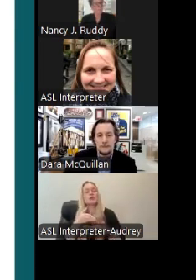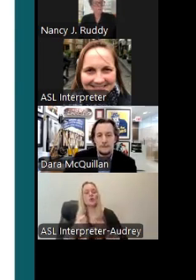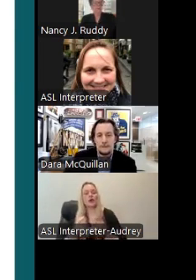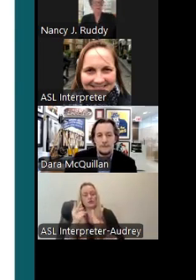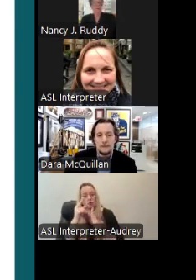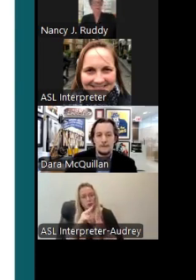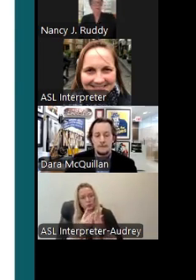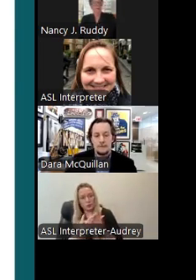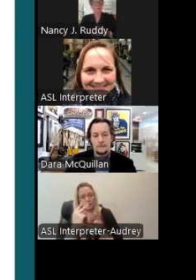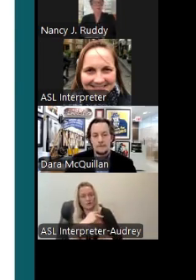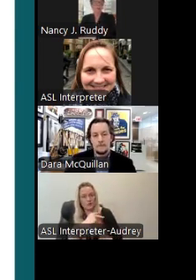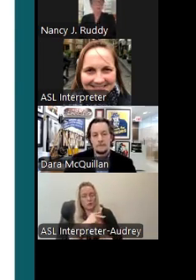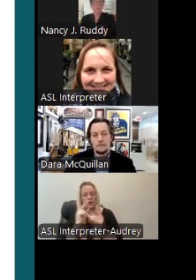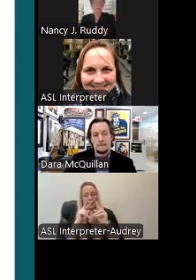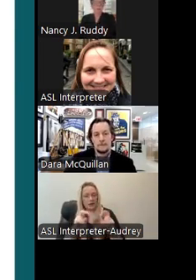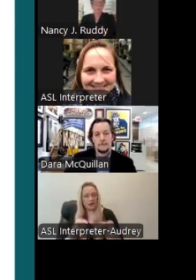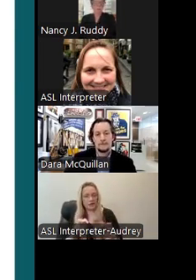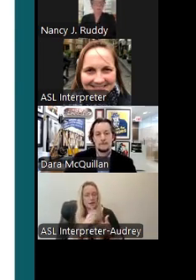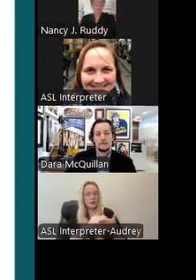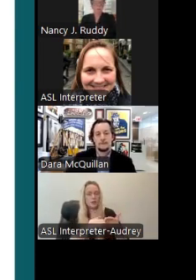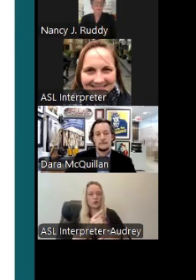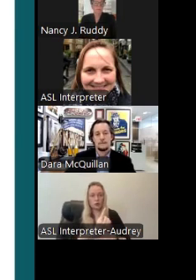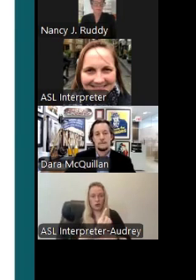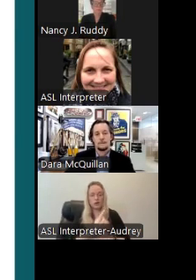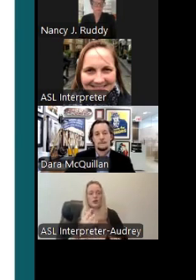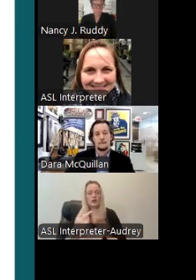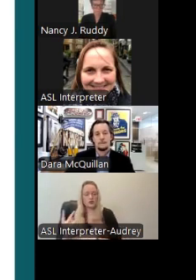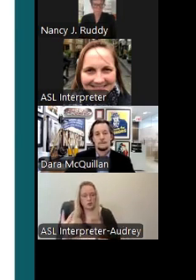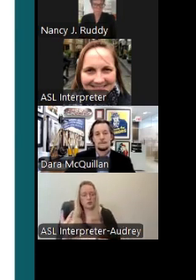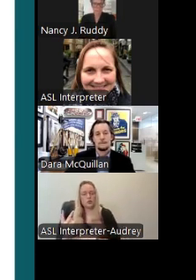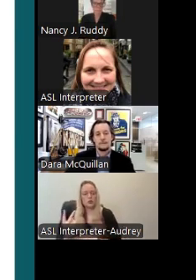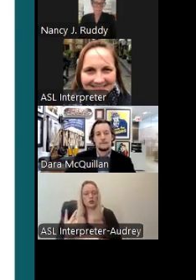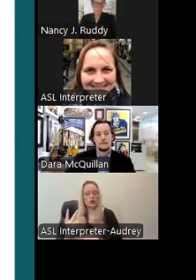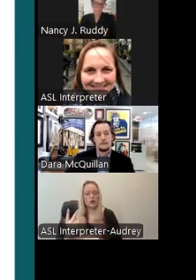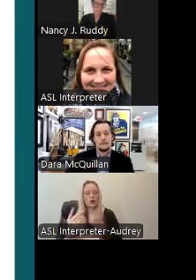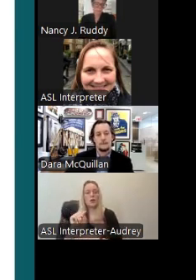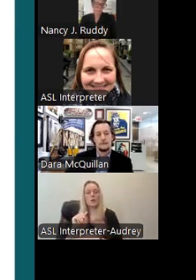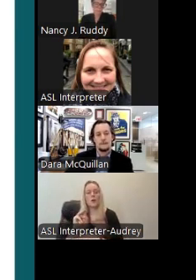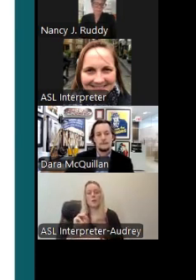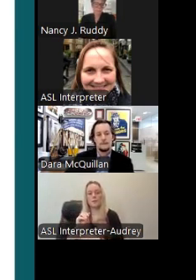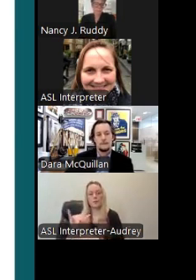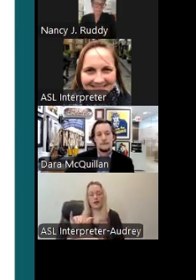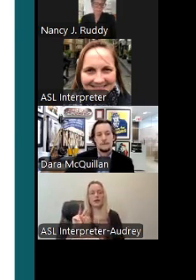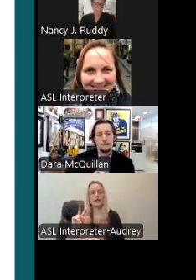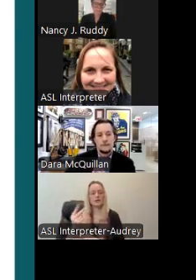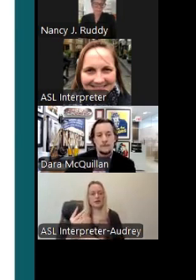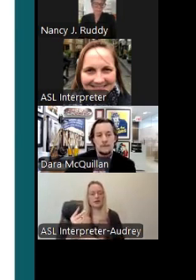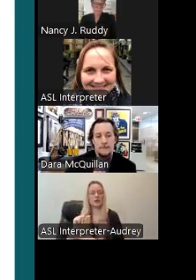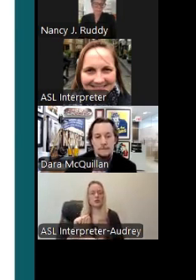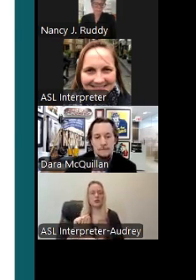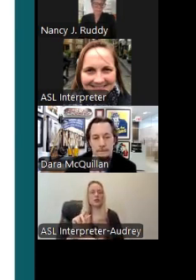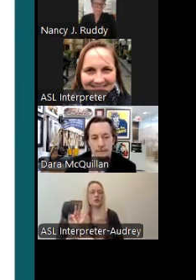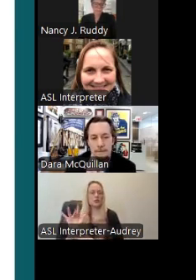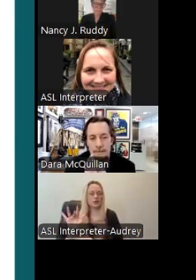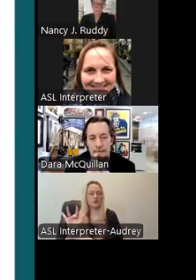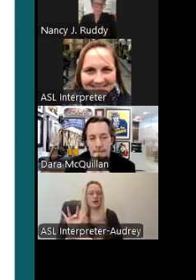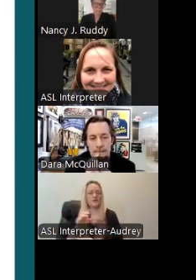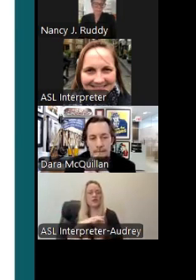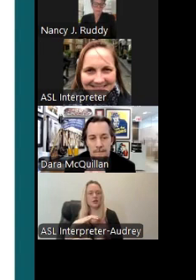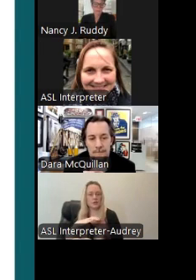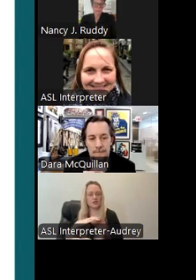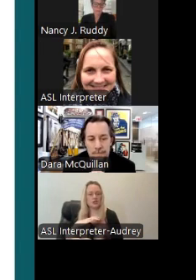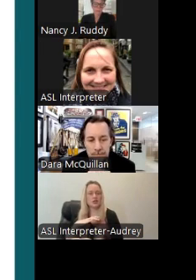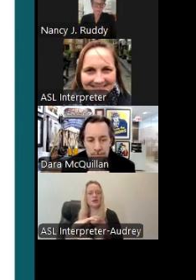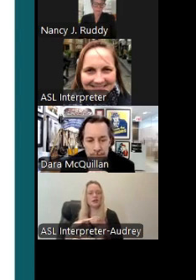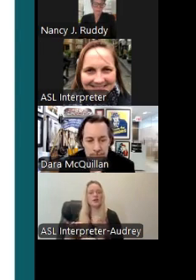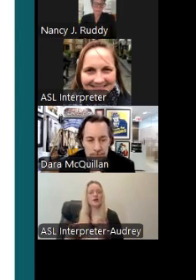environmental assessment form Parts 1 and Part 2 on May 2nd, 2025, the Commission found the proposed